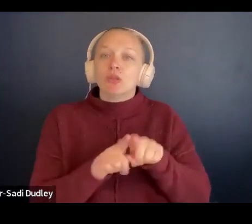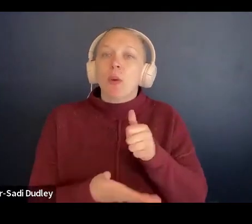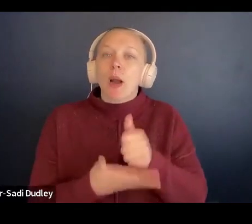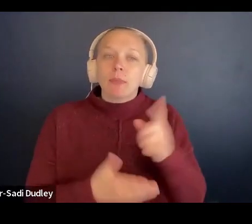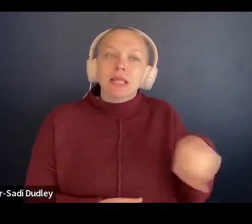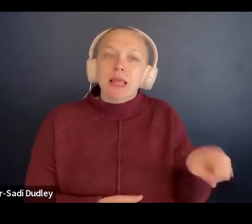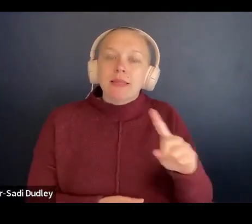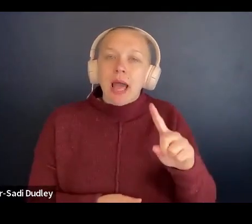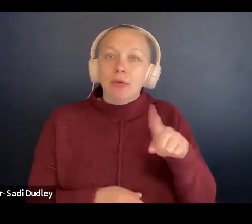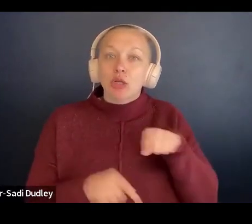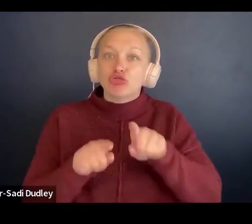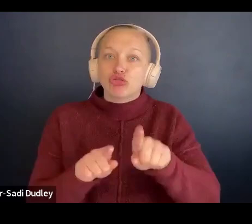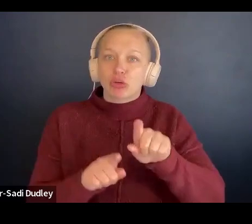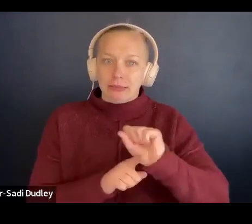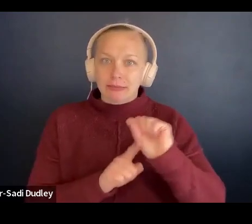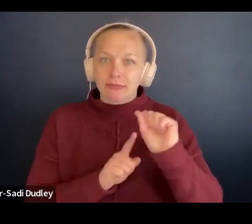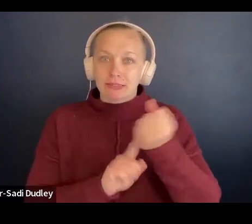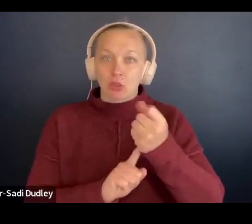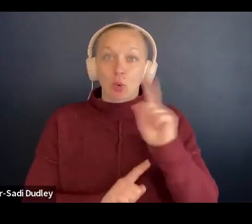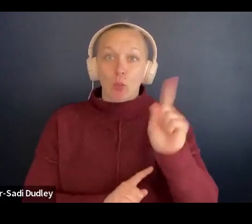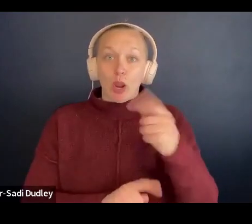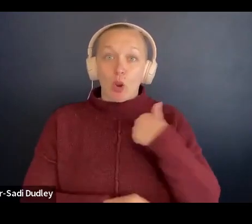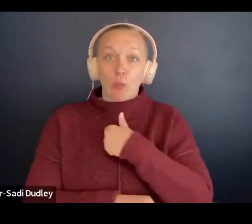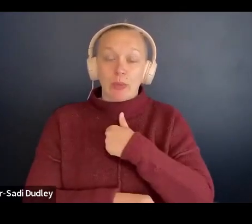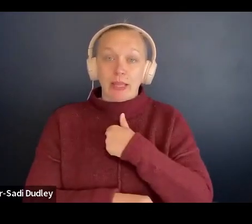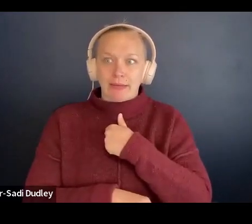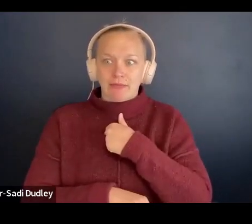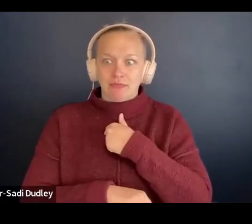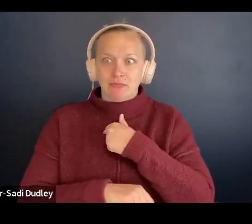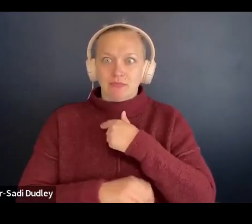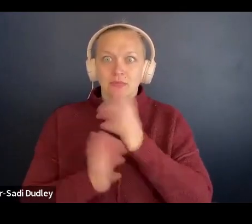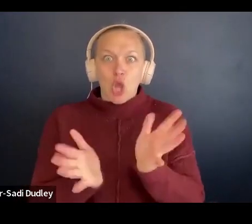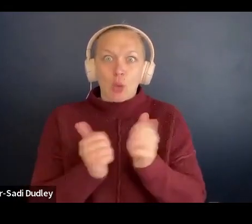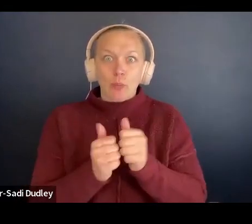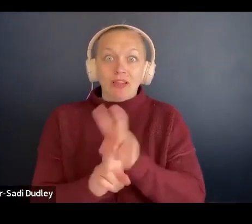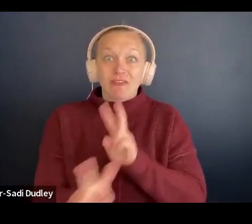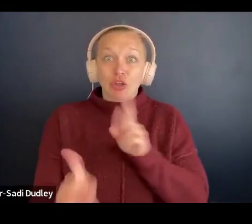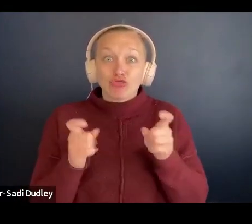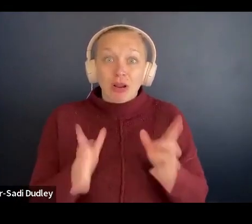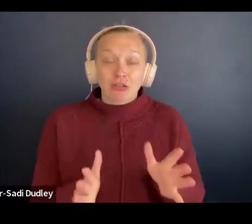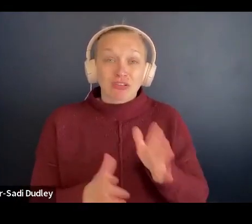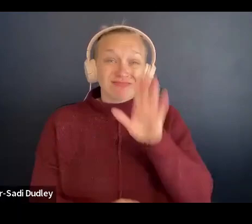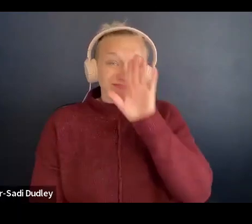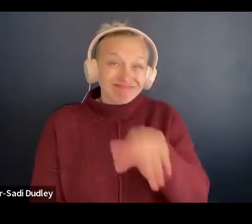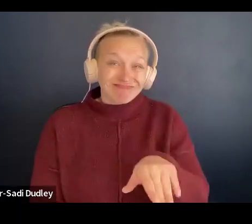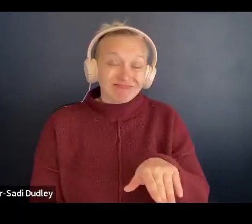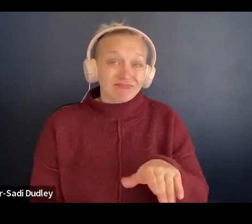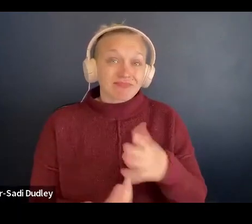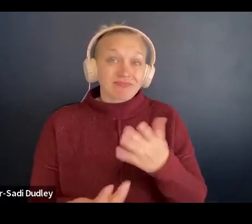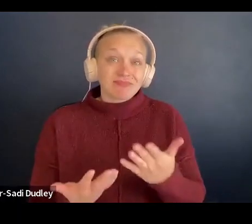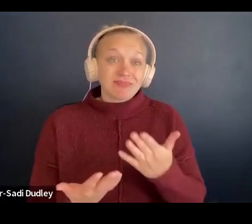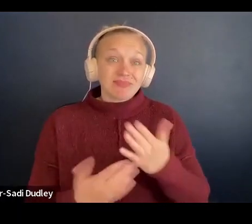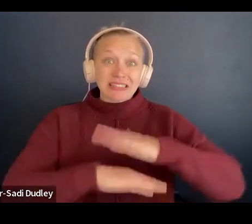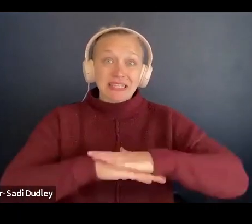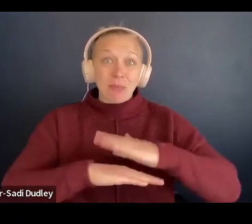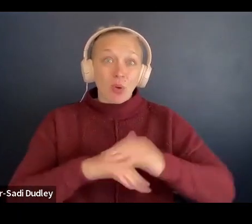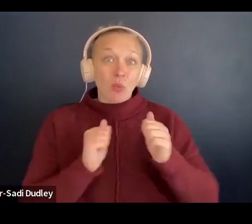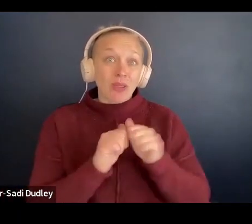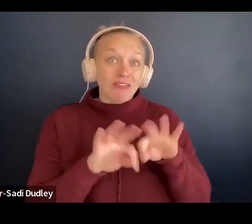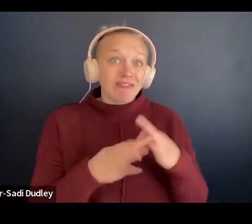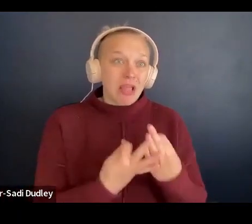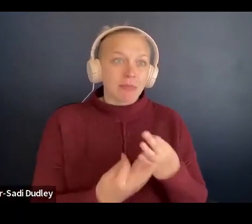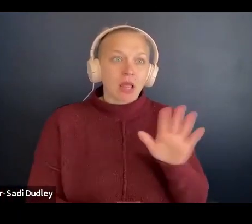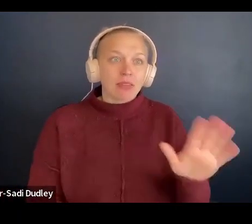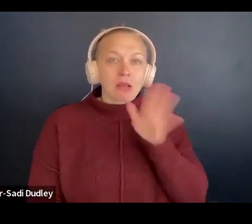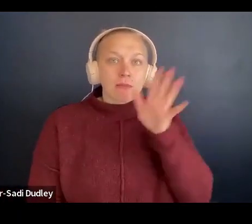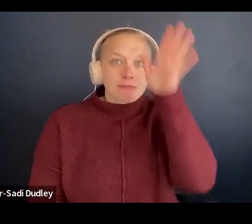how many times I've sat down at a table with a family and maybe their mother or father never talked about death, never